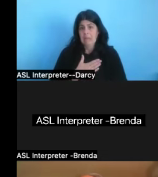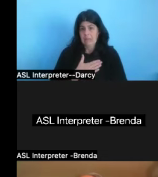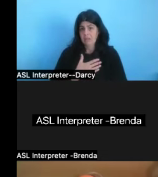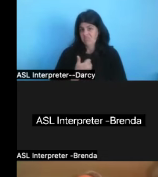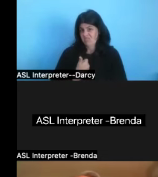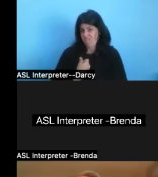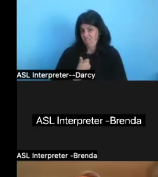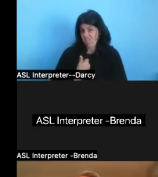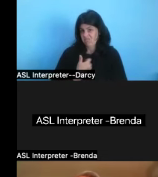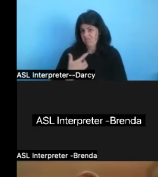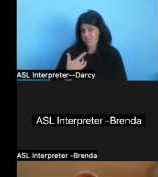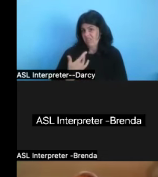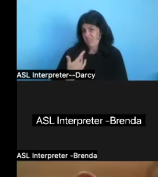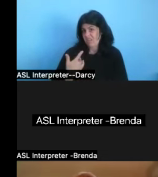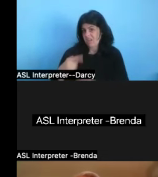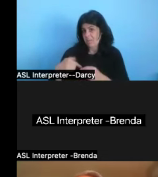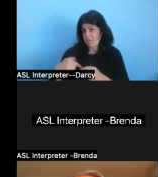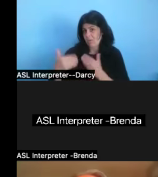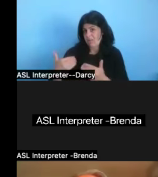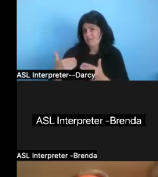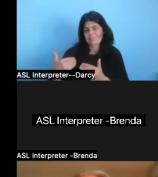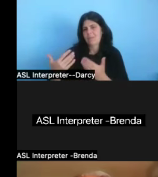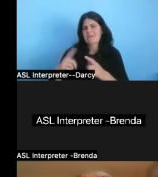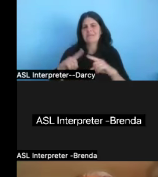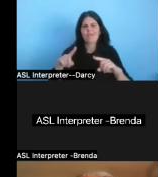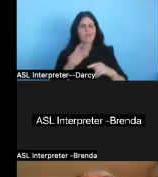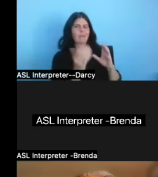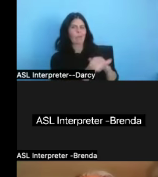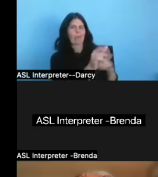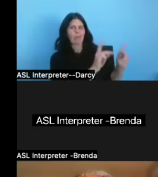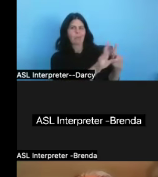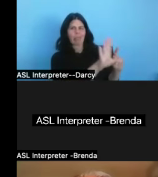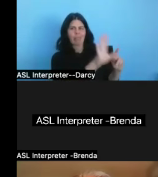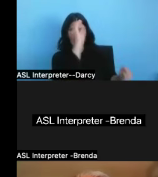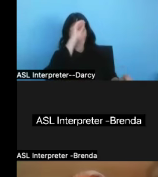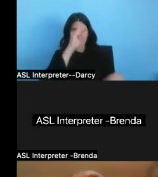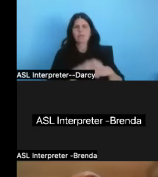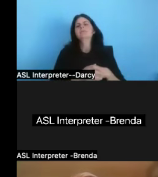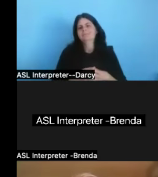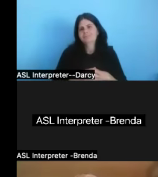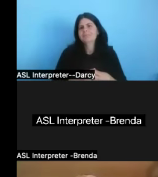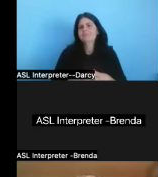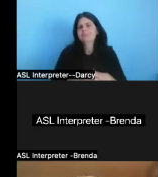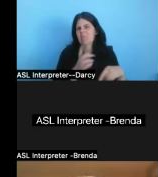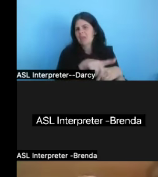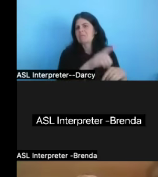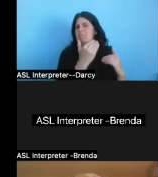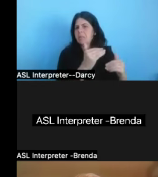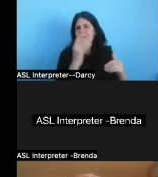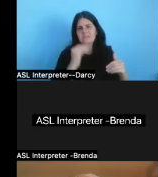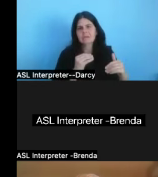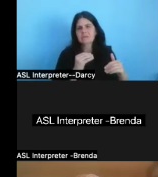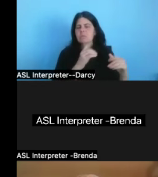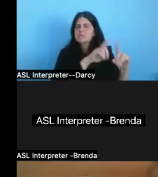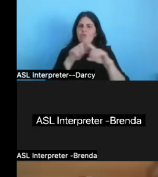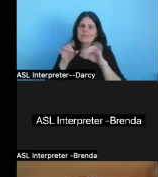this may not reflect the reality of everybody, because of course they have limited experience with all of these infrastructure systems around the country,